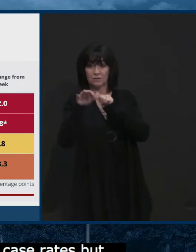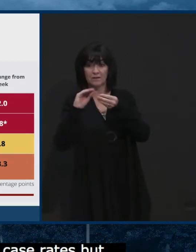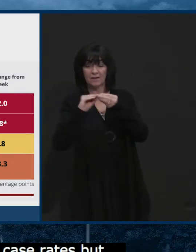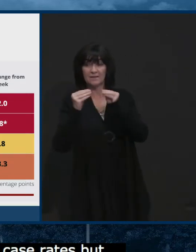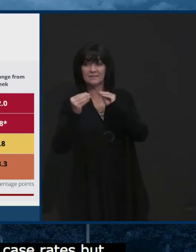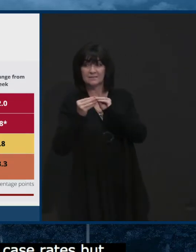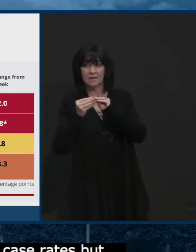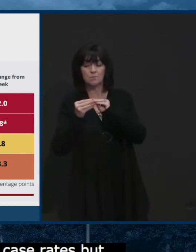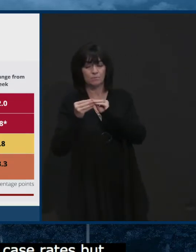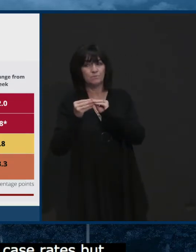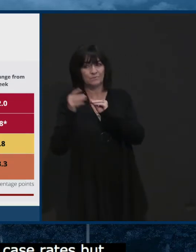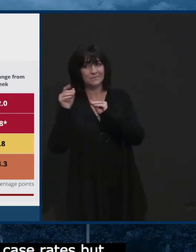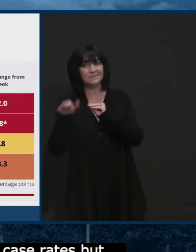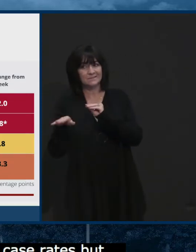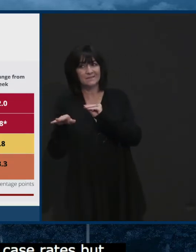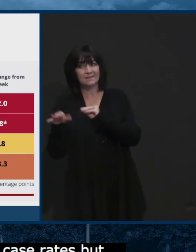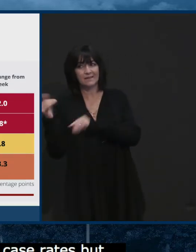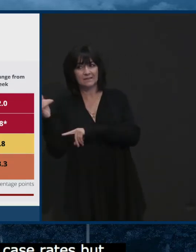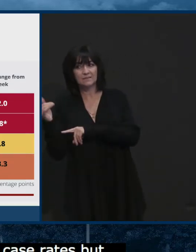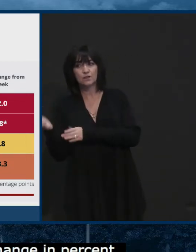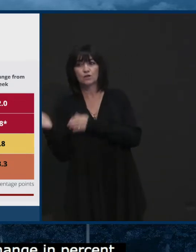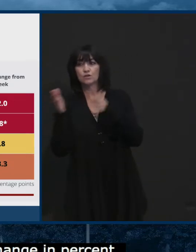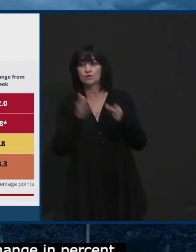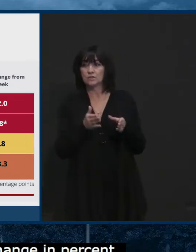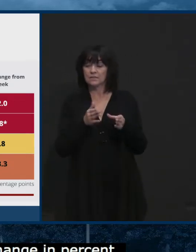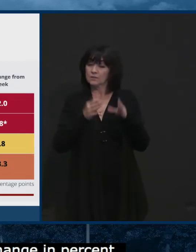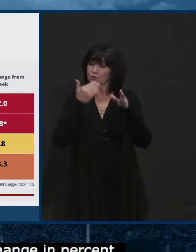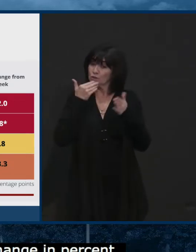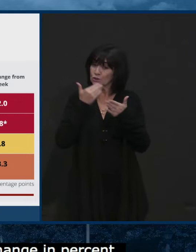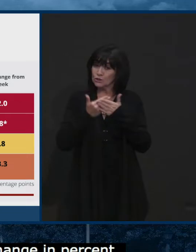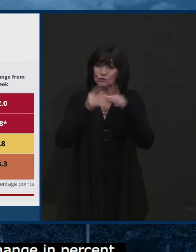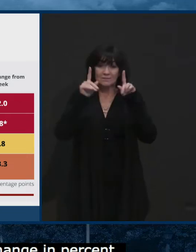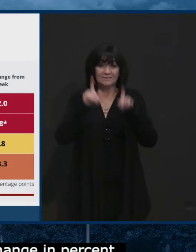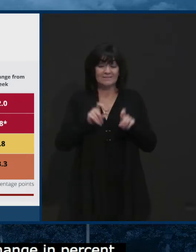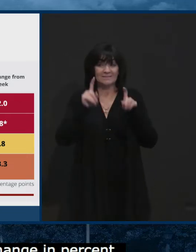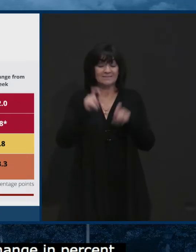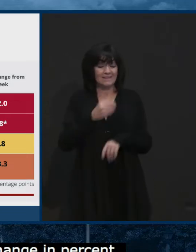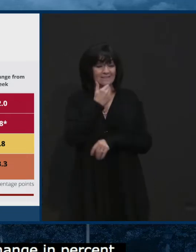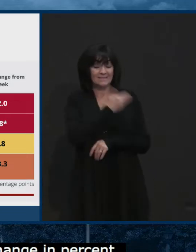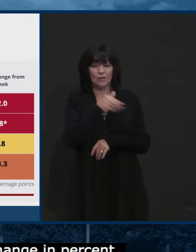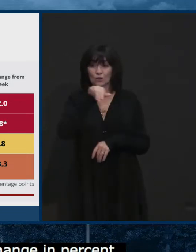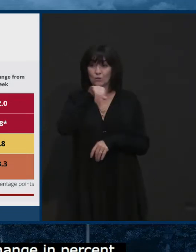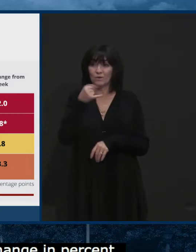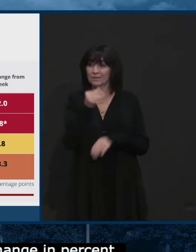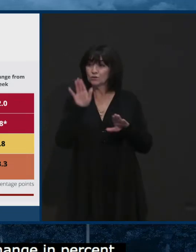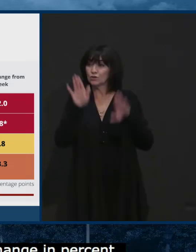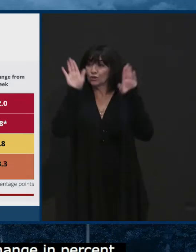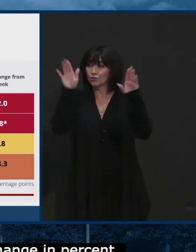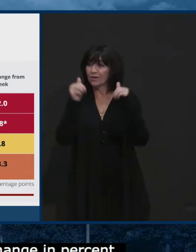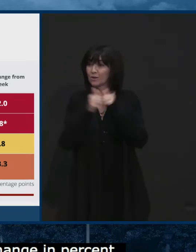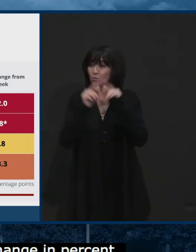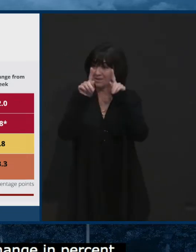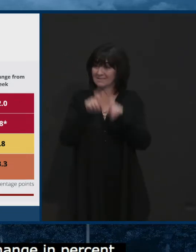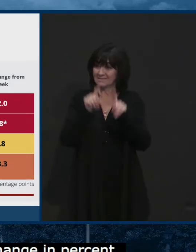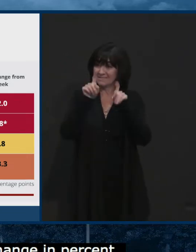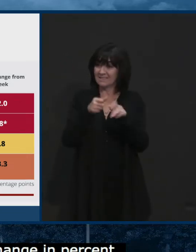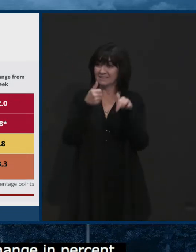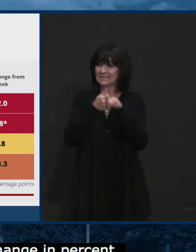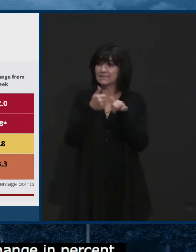for testing, so AJ, we're doing great with testing, which is awesome. But